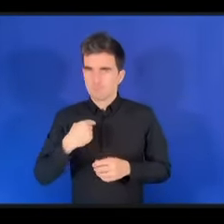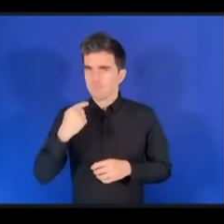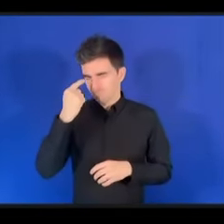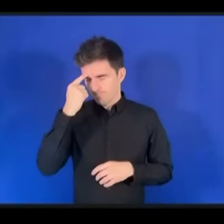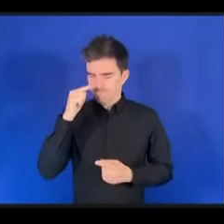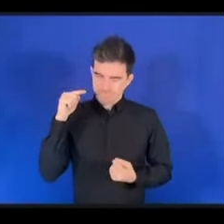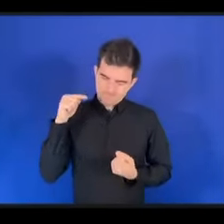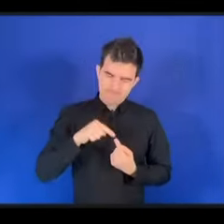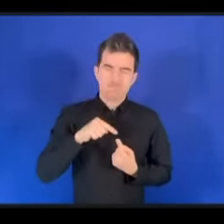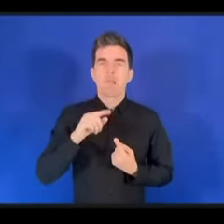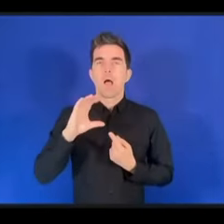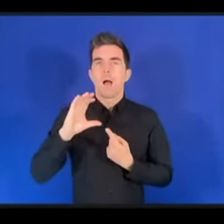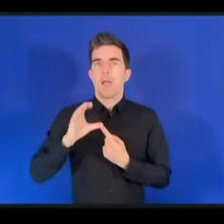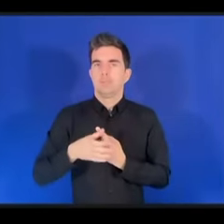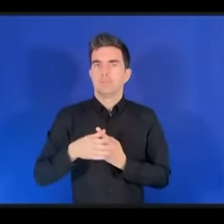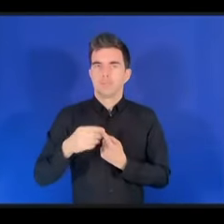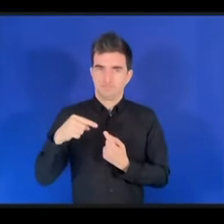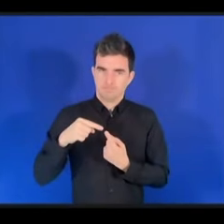For example,